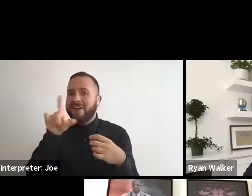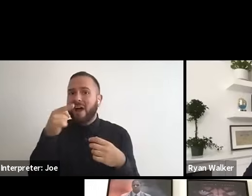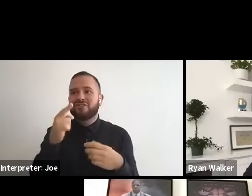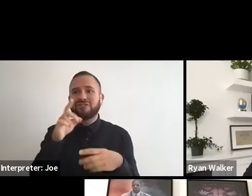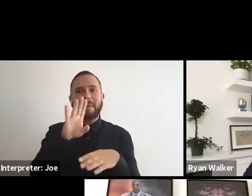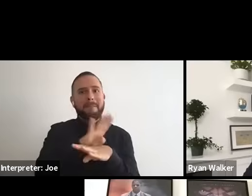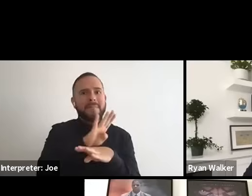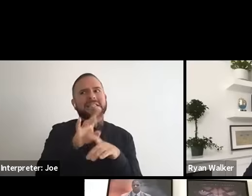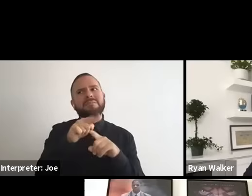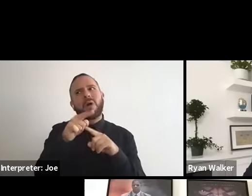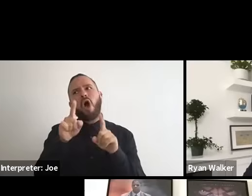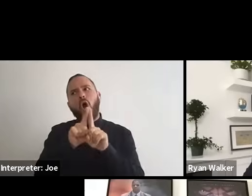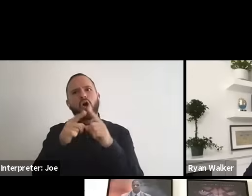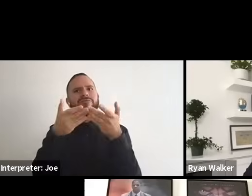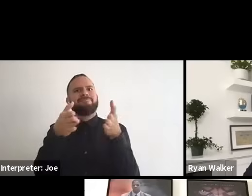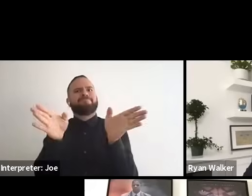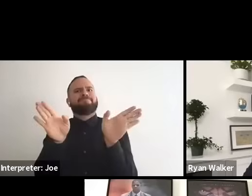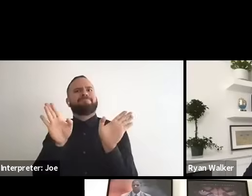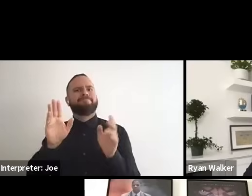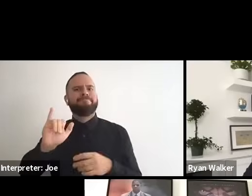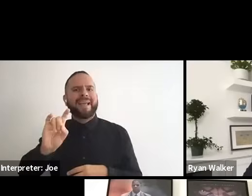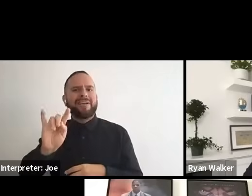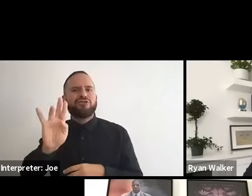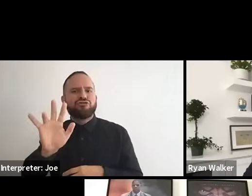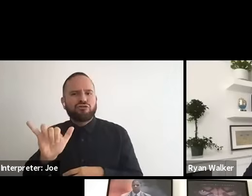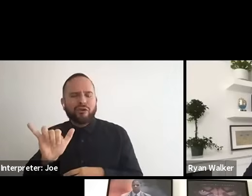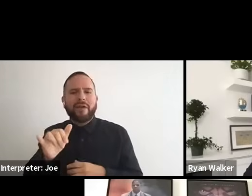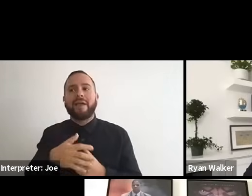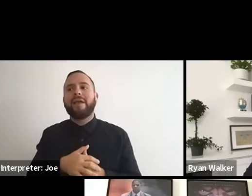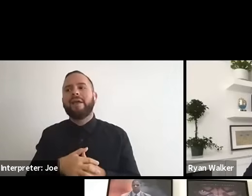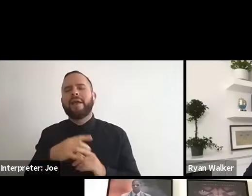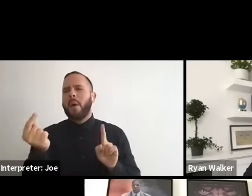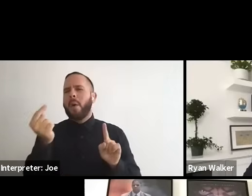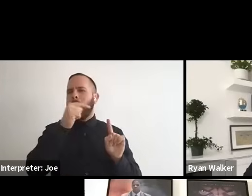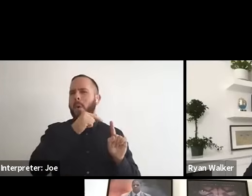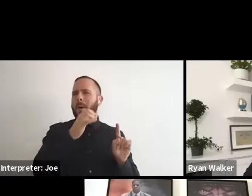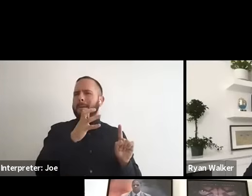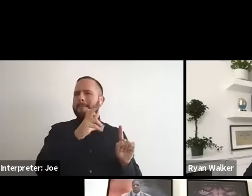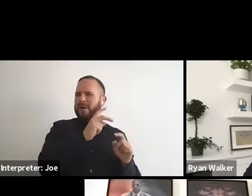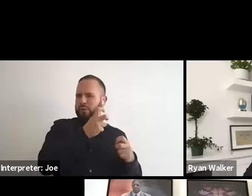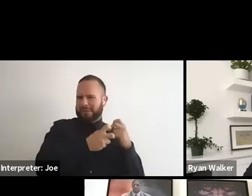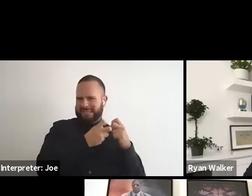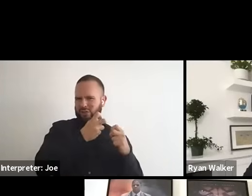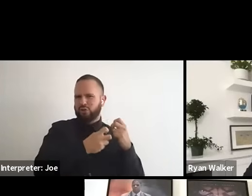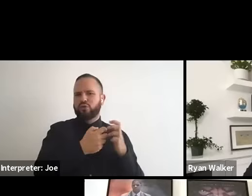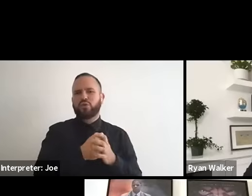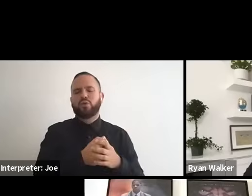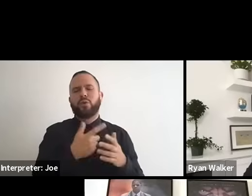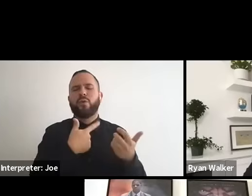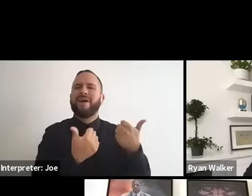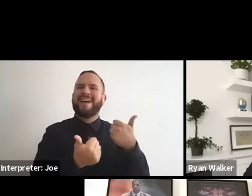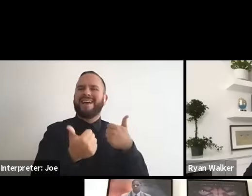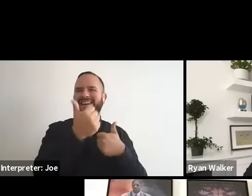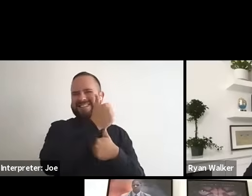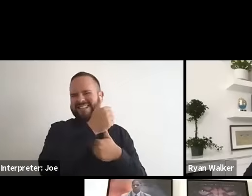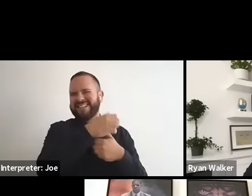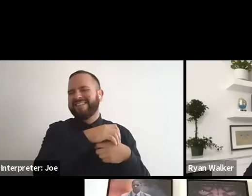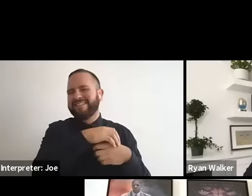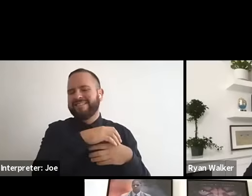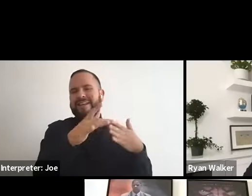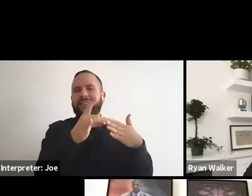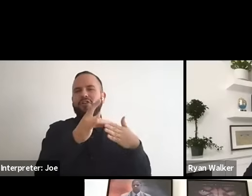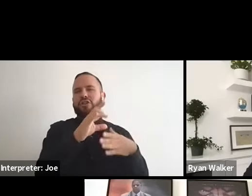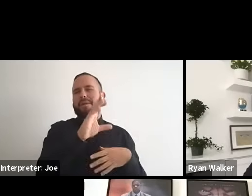also industry-wide. Like, back to this other issue, I'm on the executive leadership committee, the Black Music Action